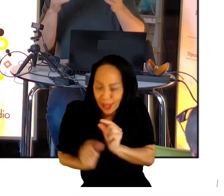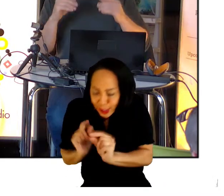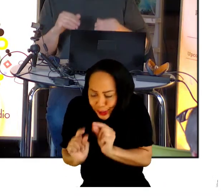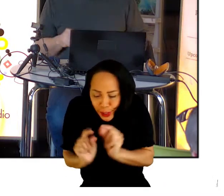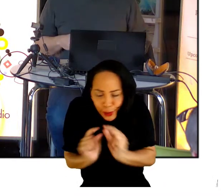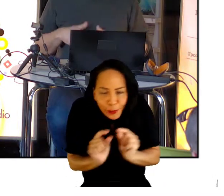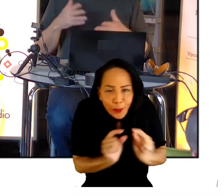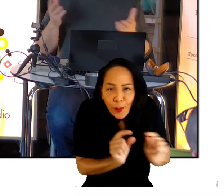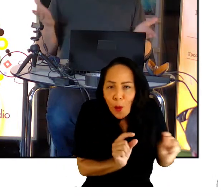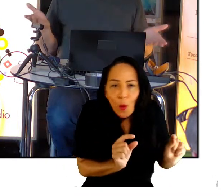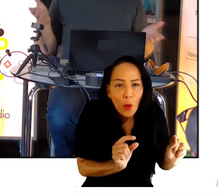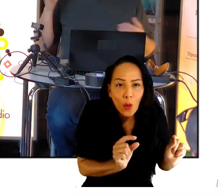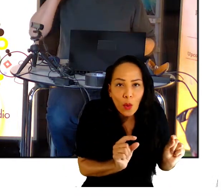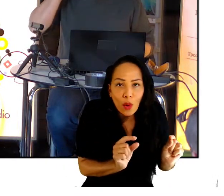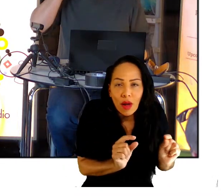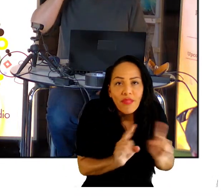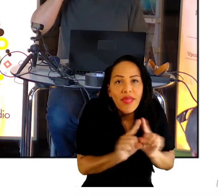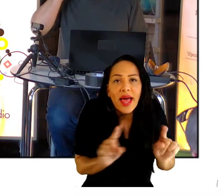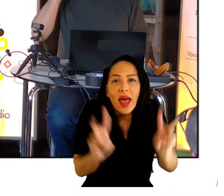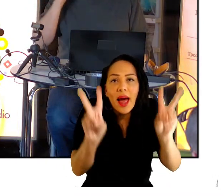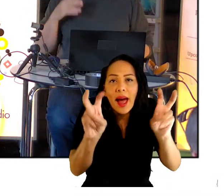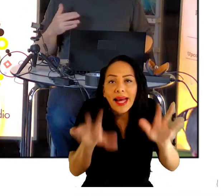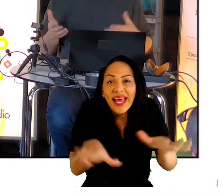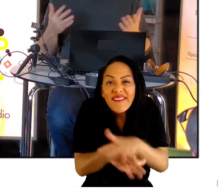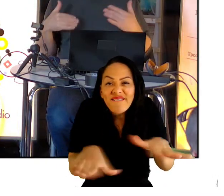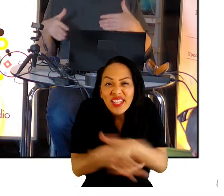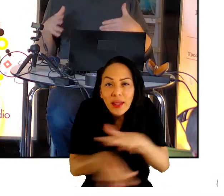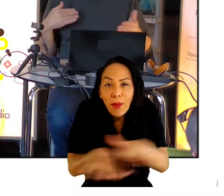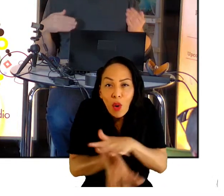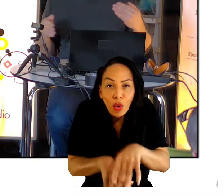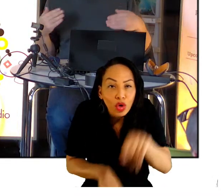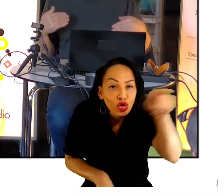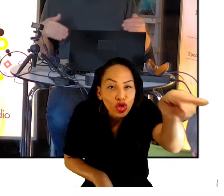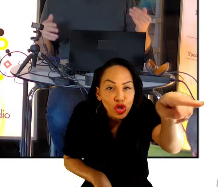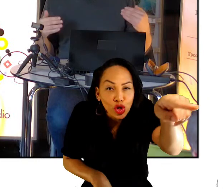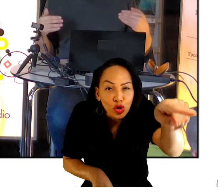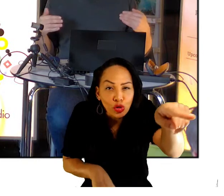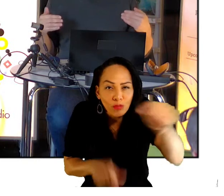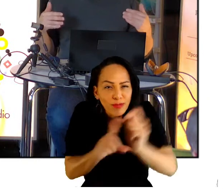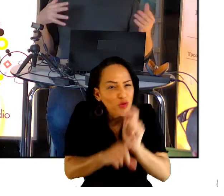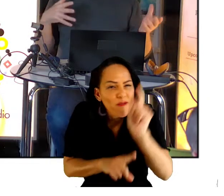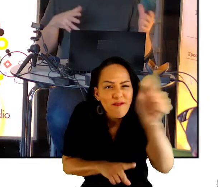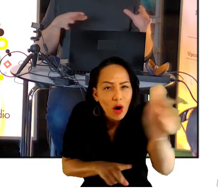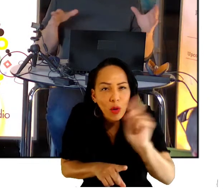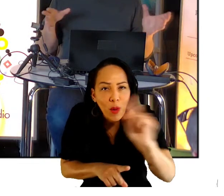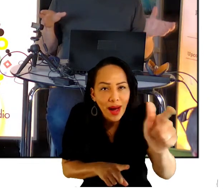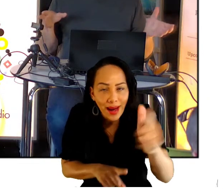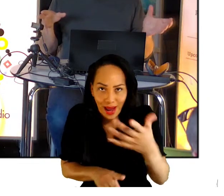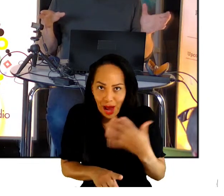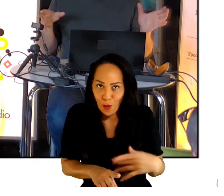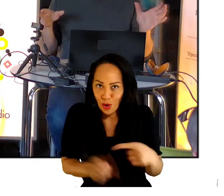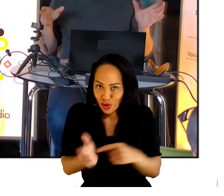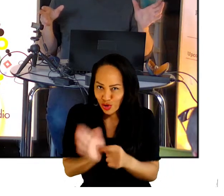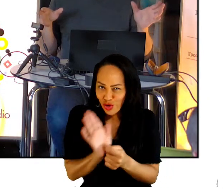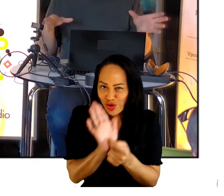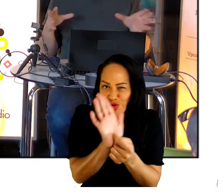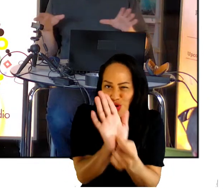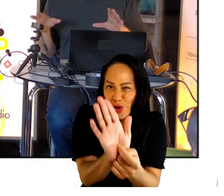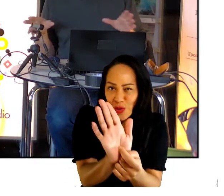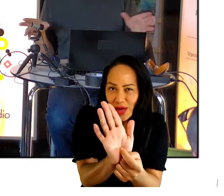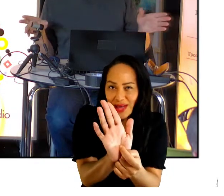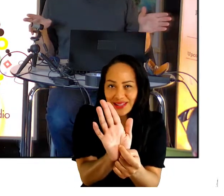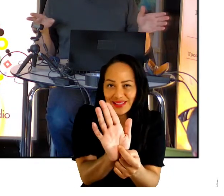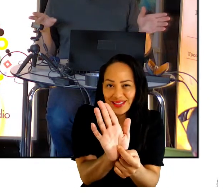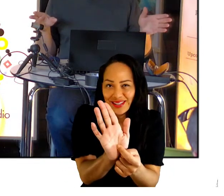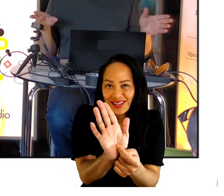but invisible to you from your distance. So I've been very interested in bringing that stuff closer, kind of using macro photography and